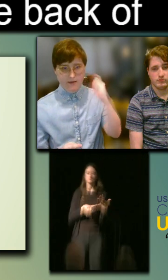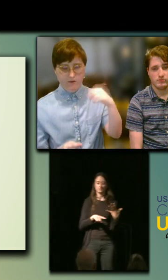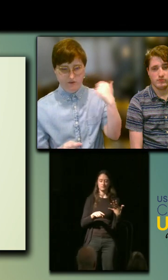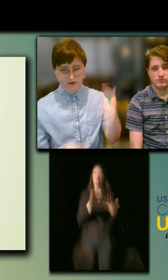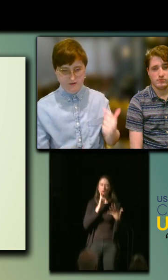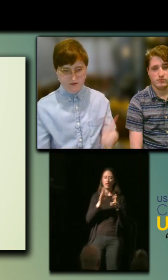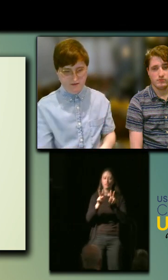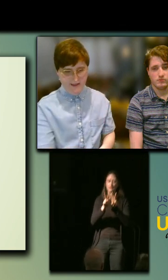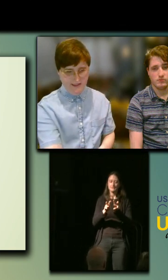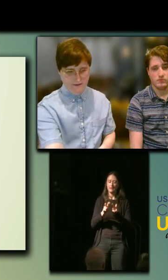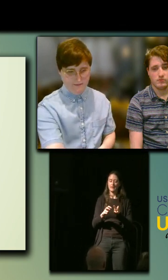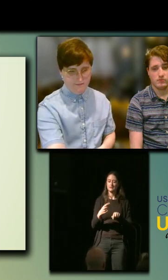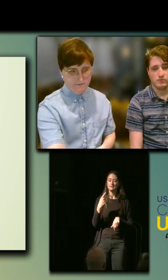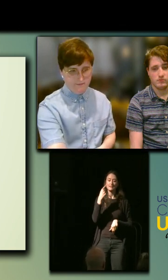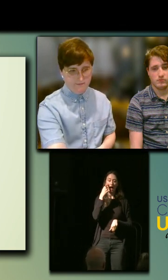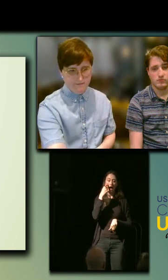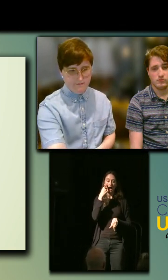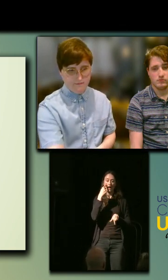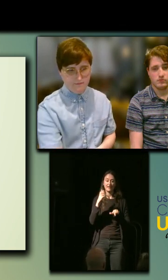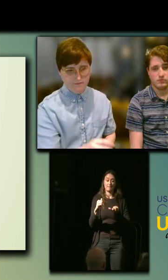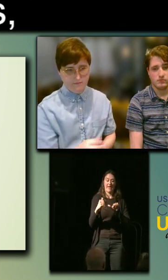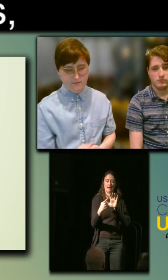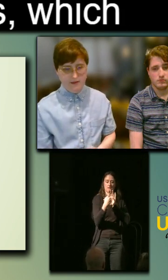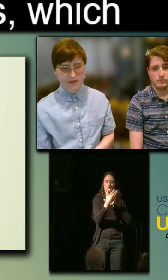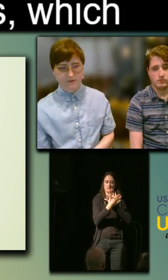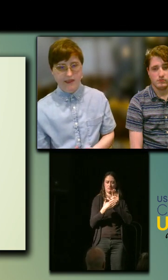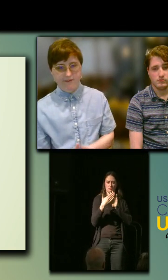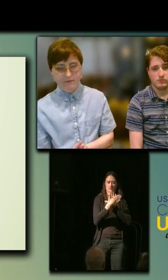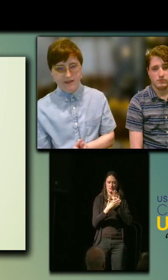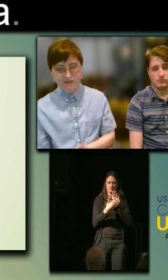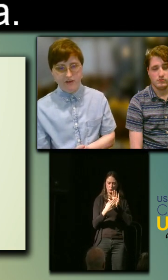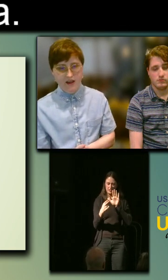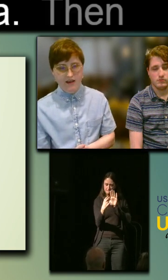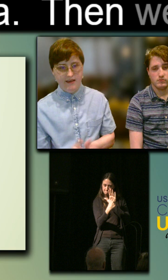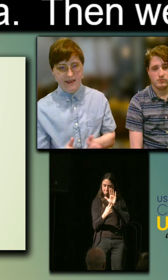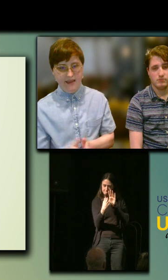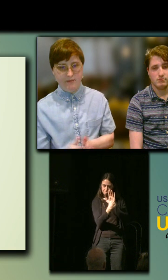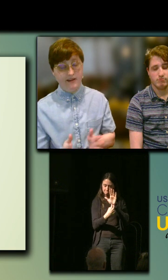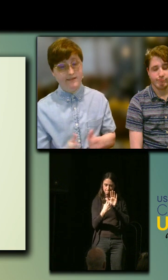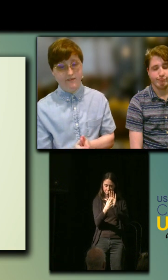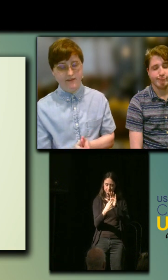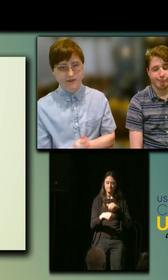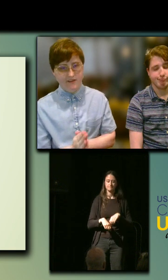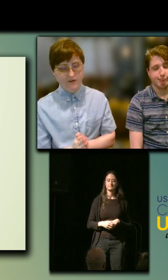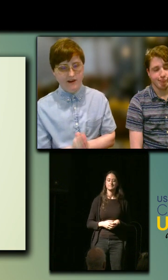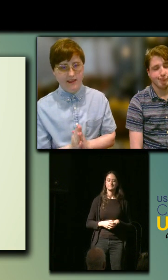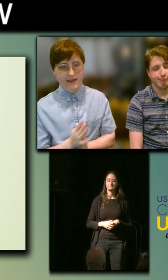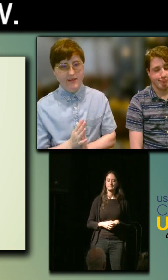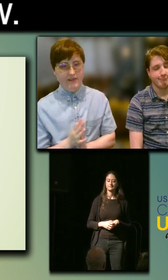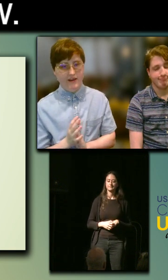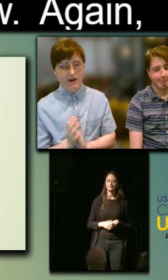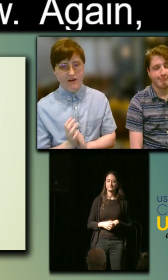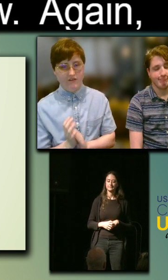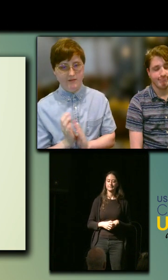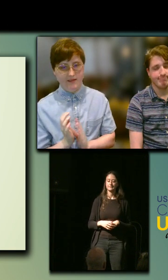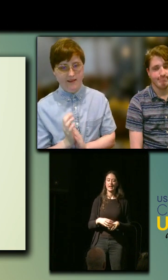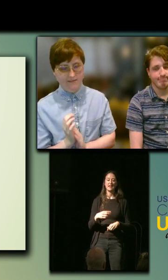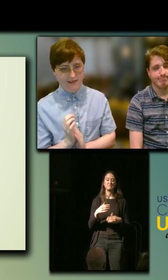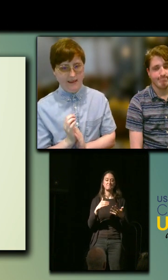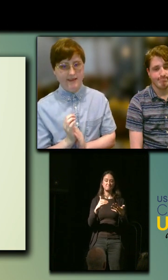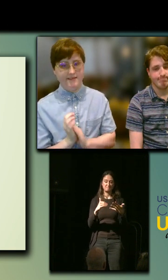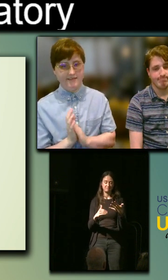fundus, which includes the retina. Then we have a blood draw, again, pretty self-explanatory. There are